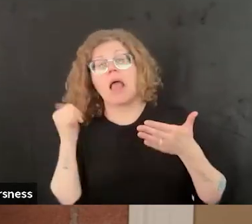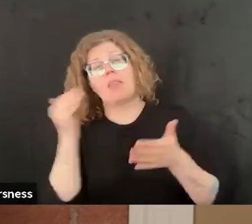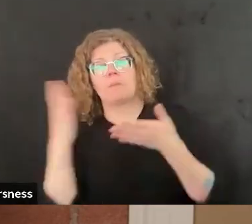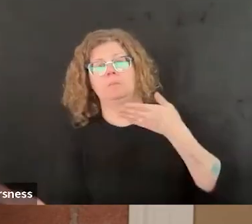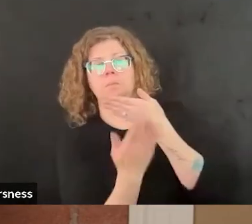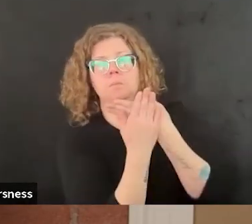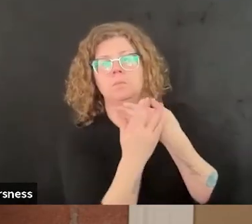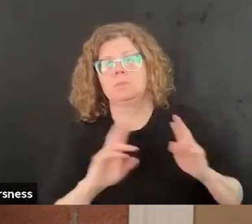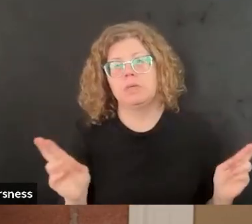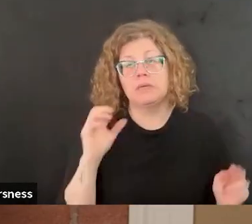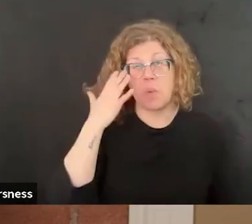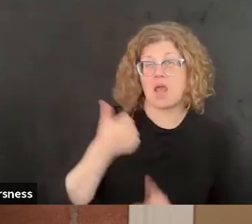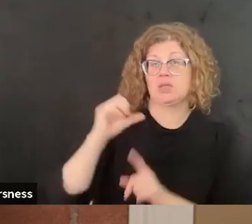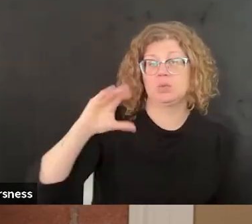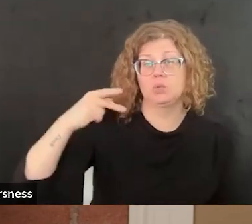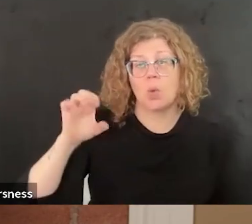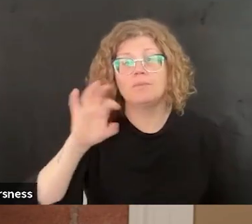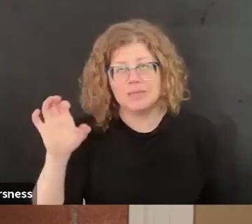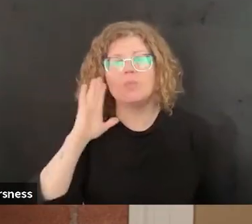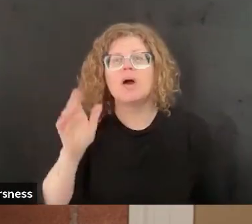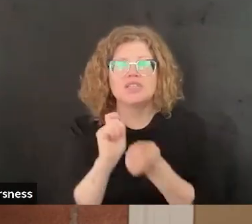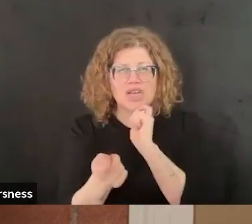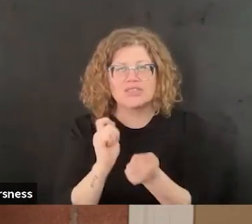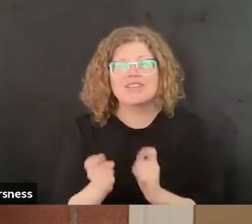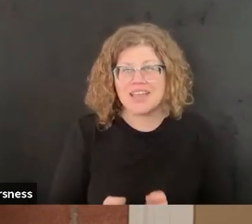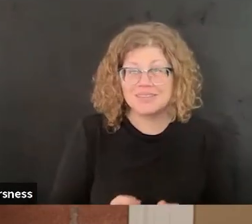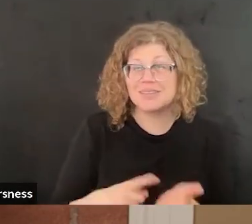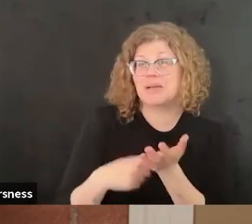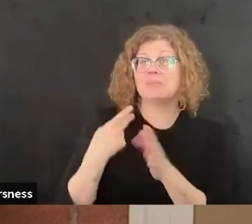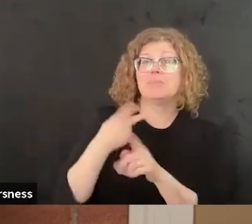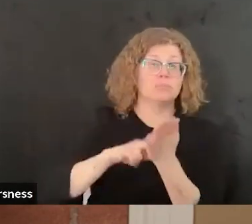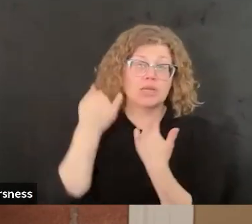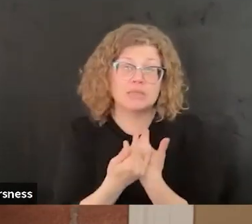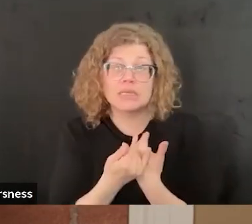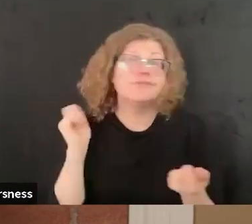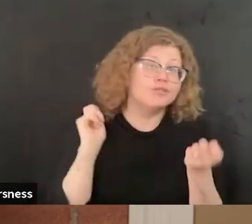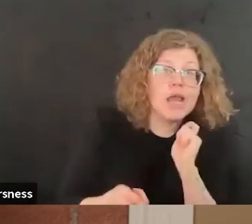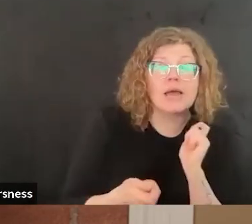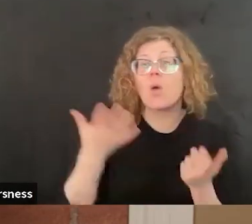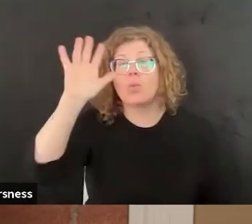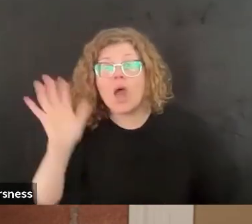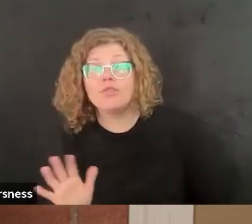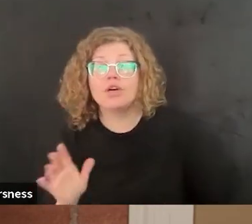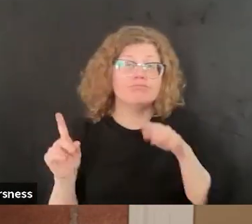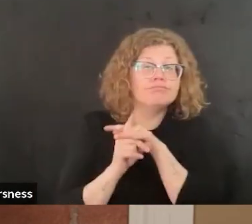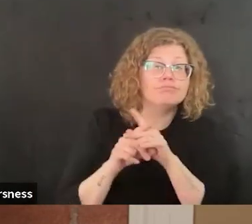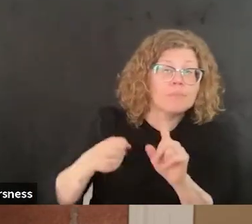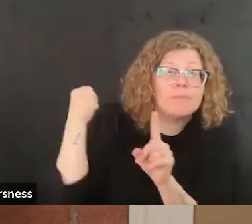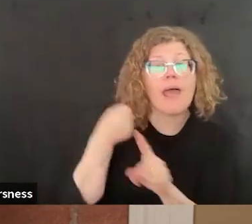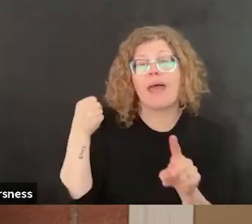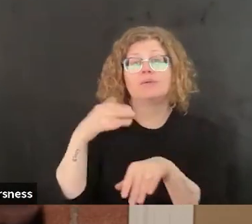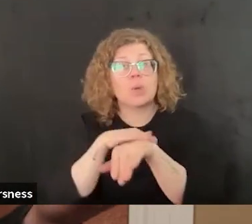contract because it's a living document. As projects grow and change, as the timelines shift, as the